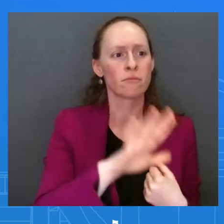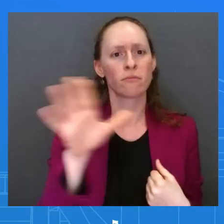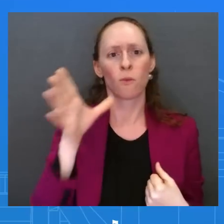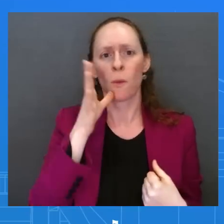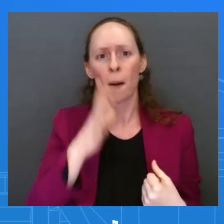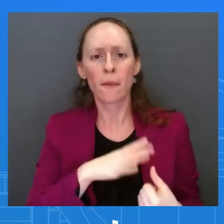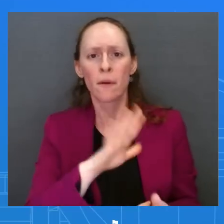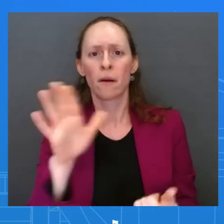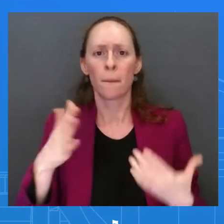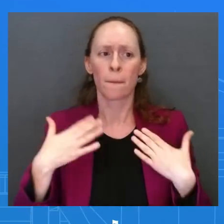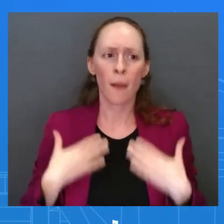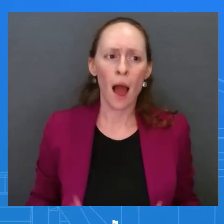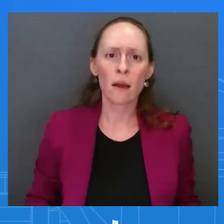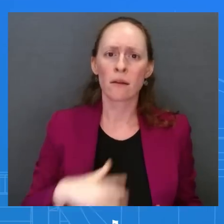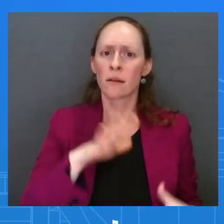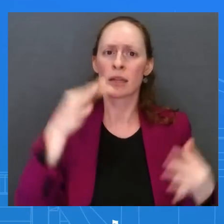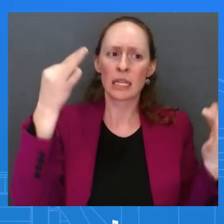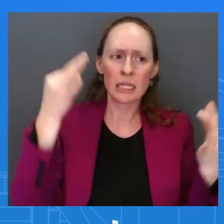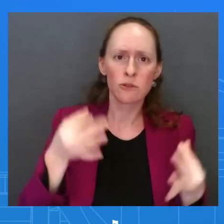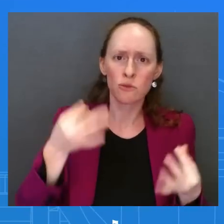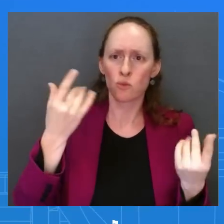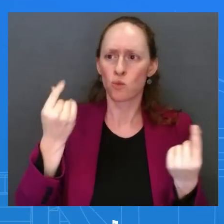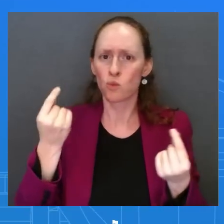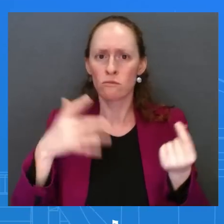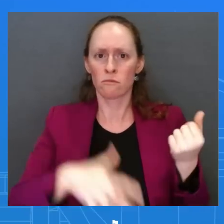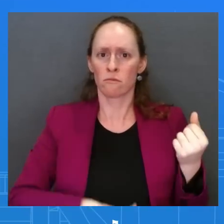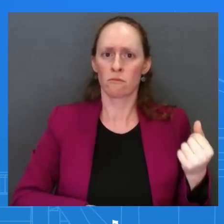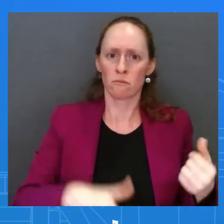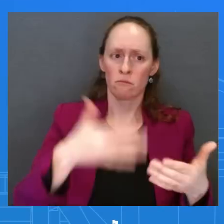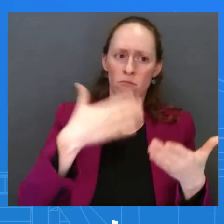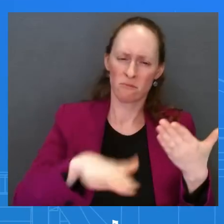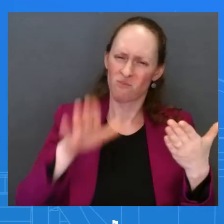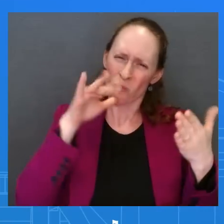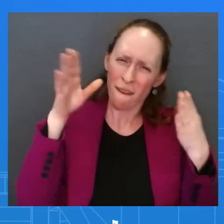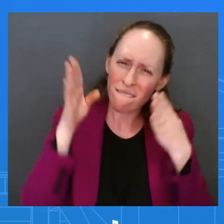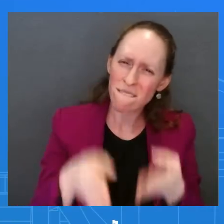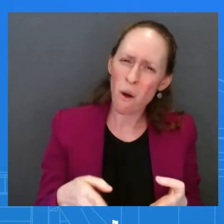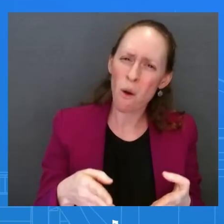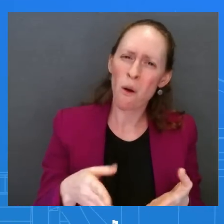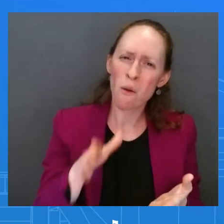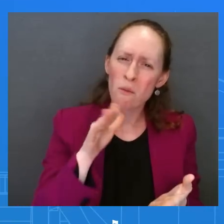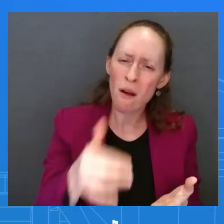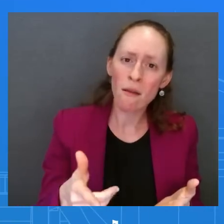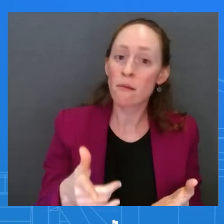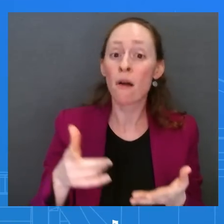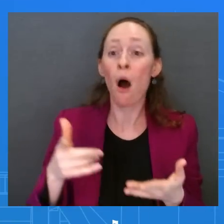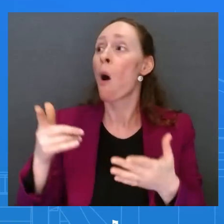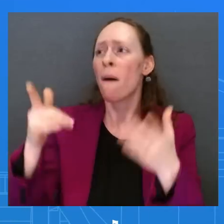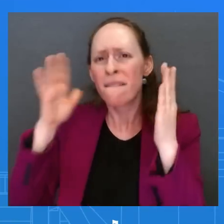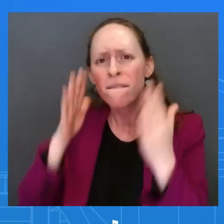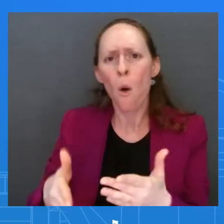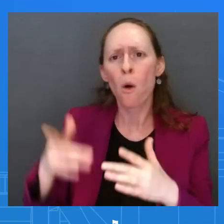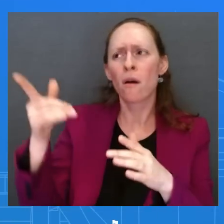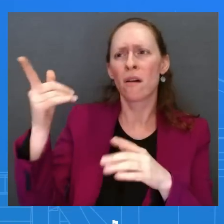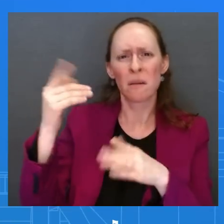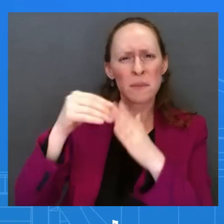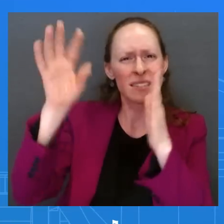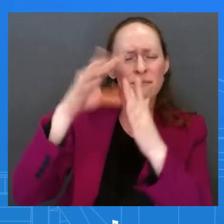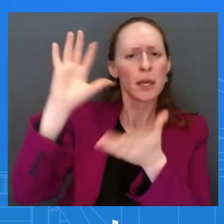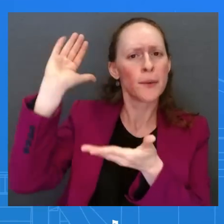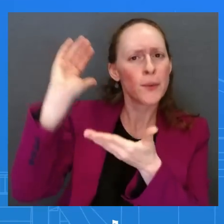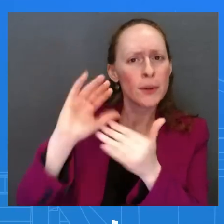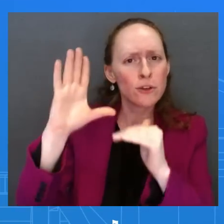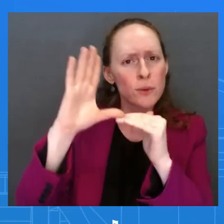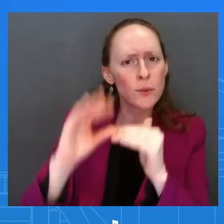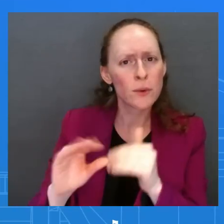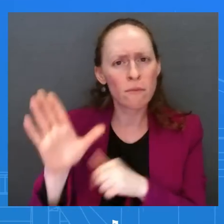focusing on lowering costs for American people. That's what they want us to see. That's what they want us to come together in a bipartisan way